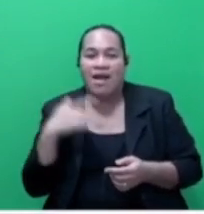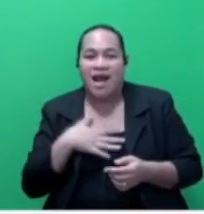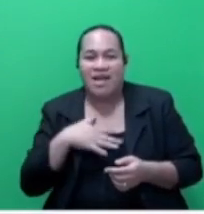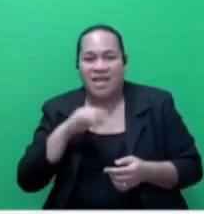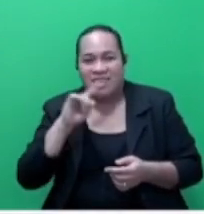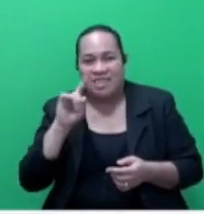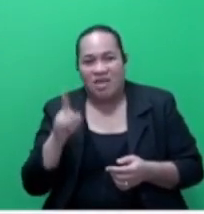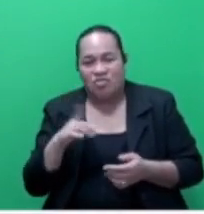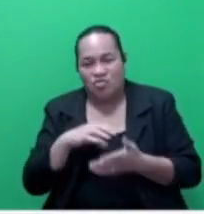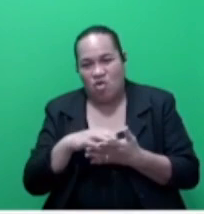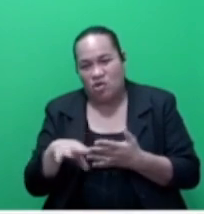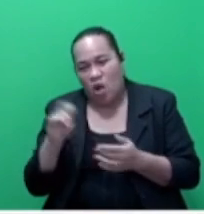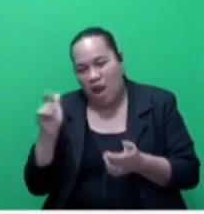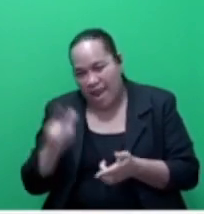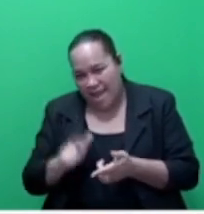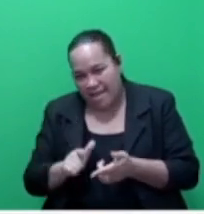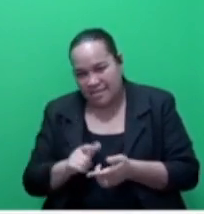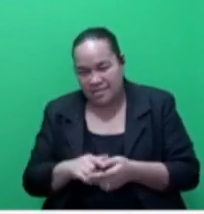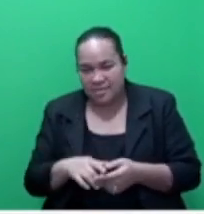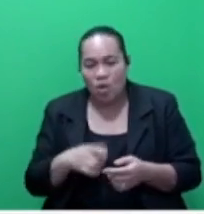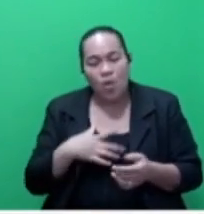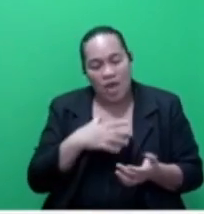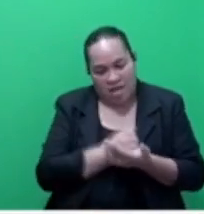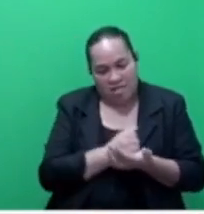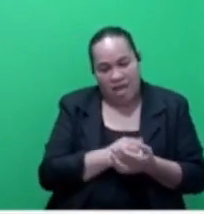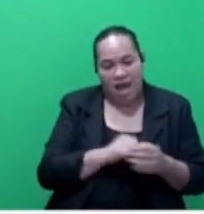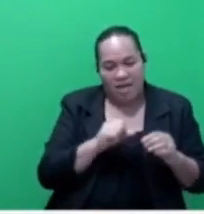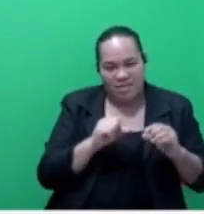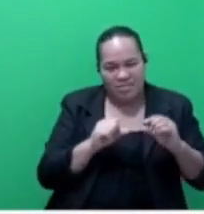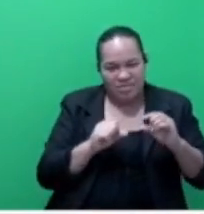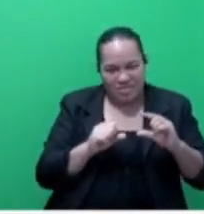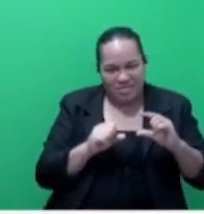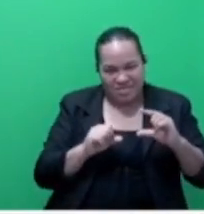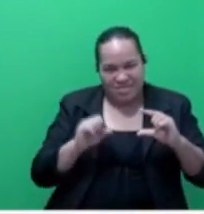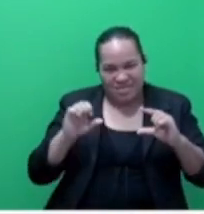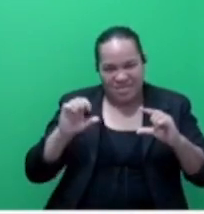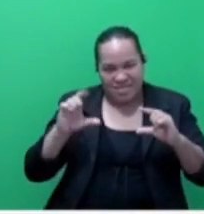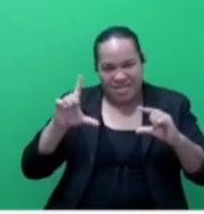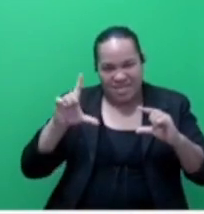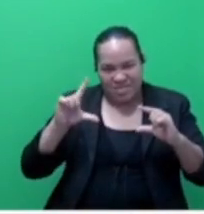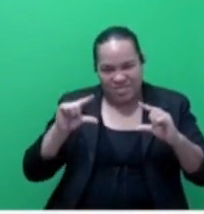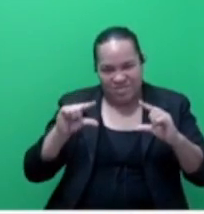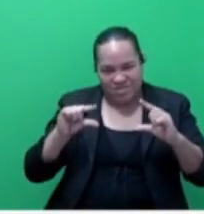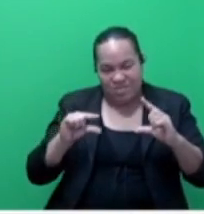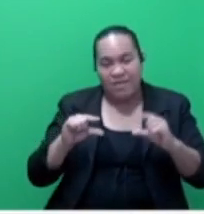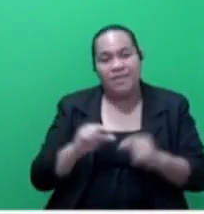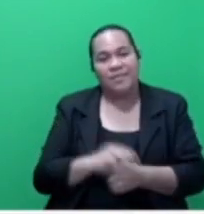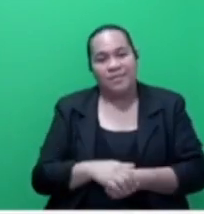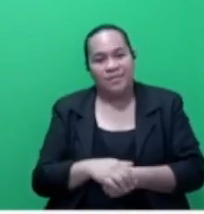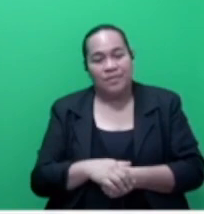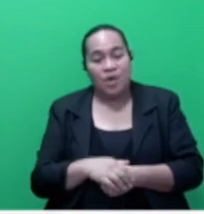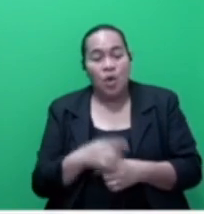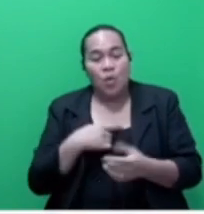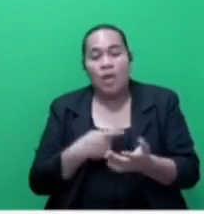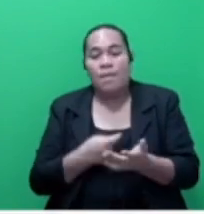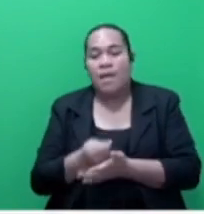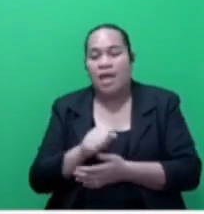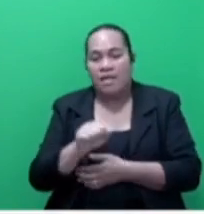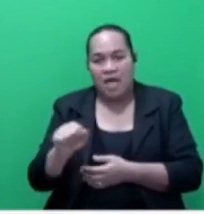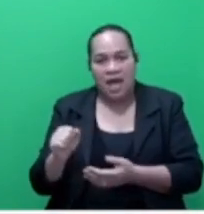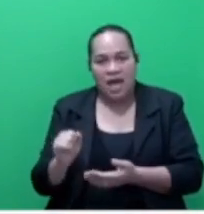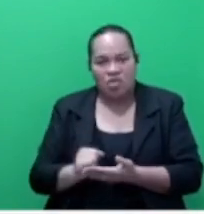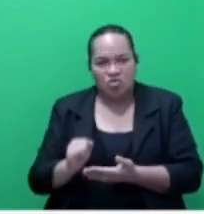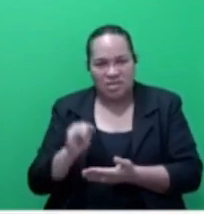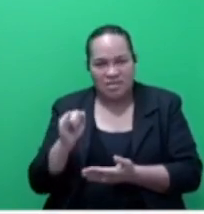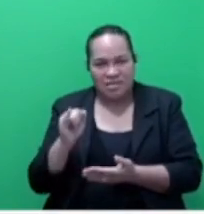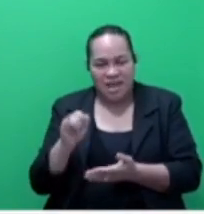less. In this way also, Mr. Speaker, as the members may recall from the other side, in fact, we pay the interest rate.